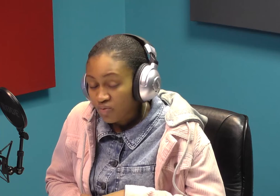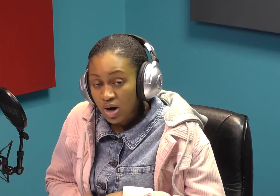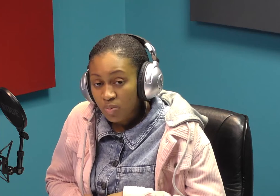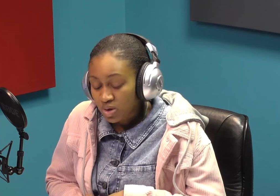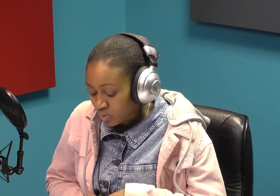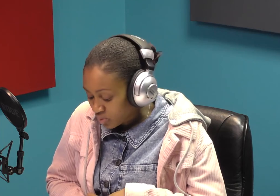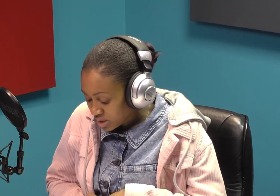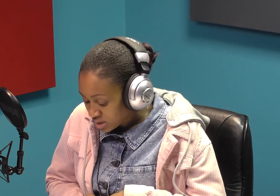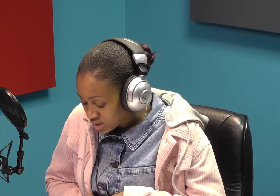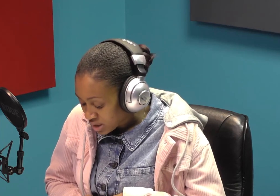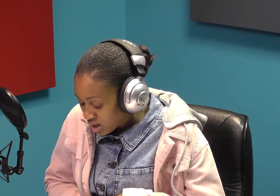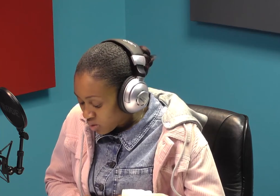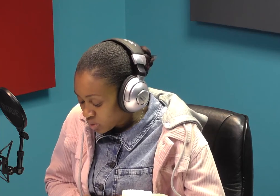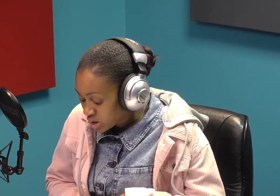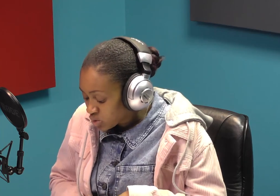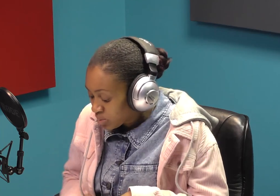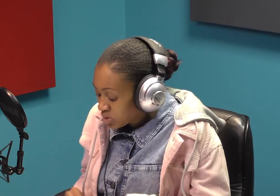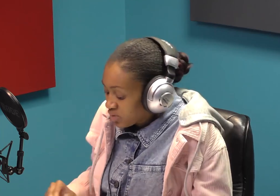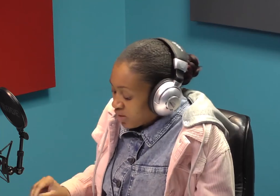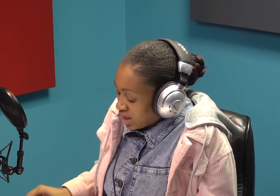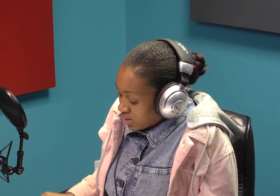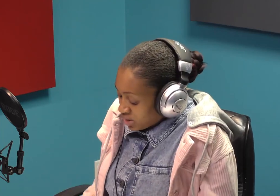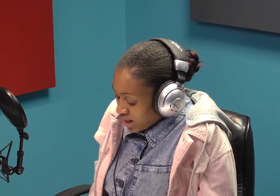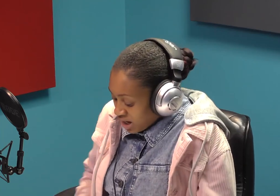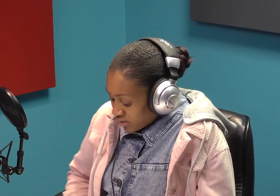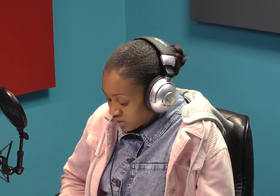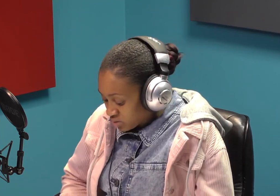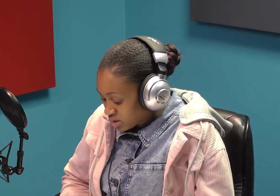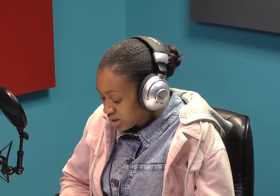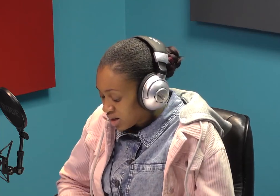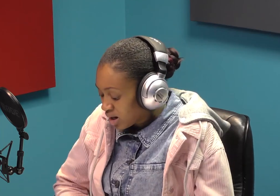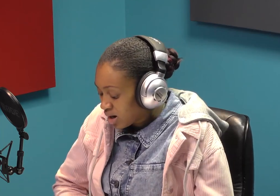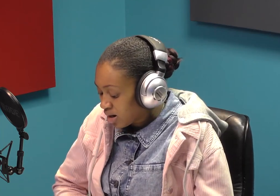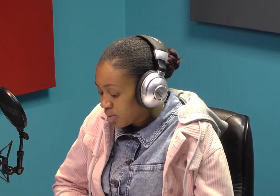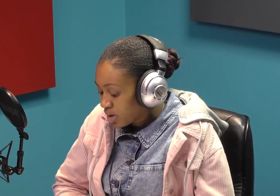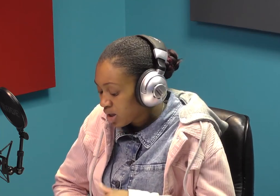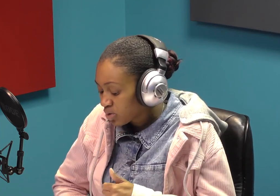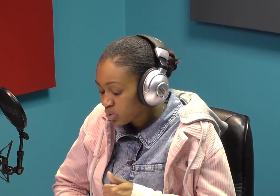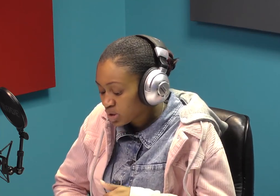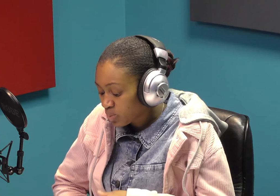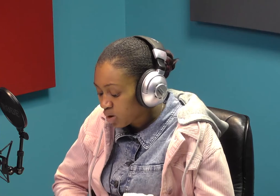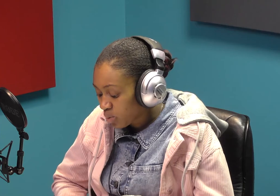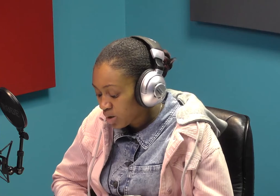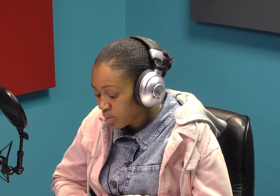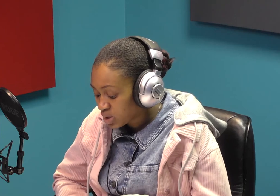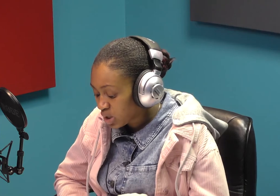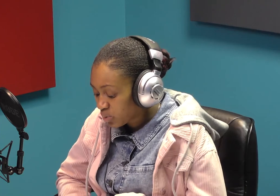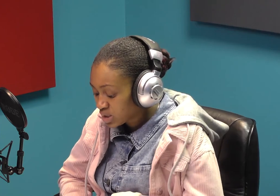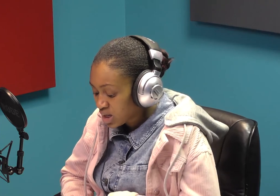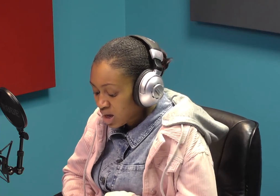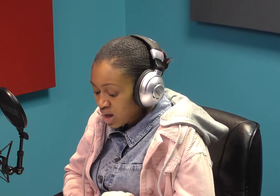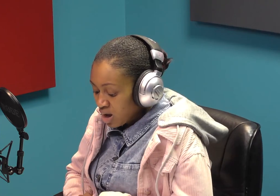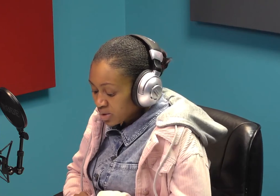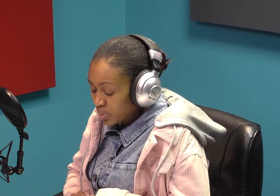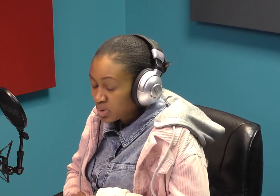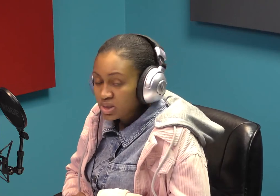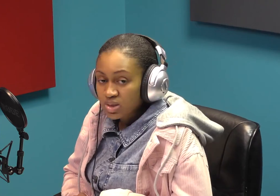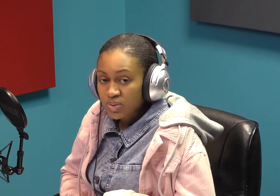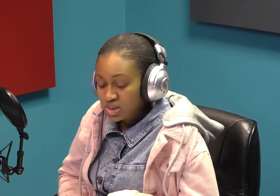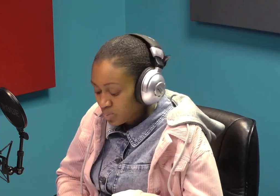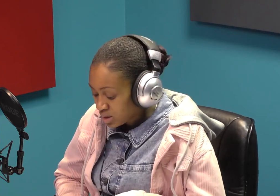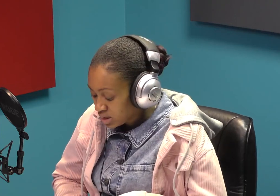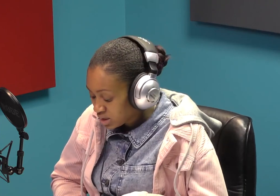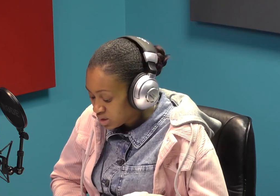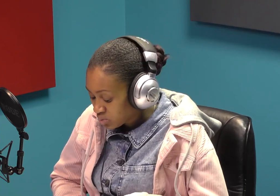risk which contribute to violent behaviors. Um, through this program we hope to increase the